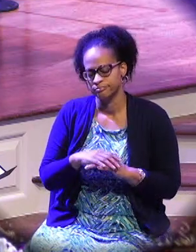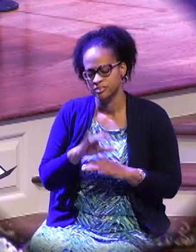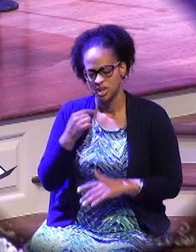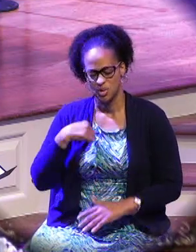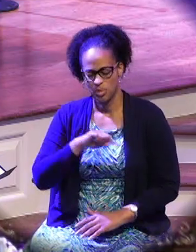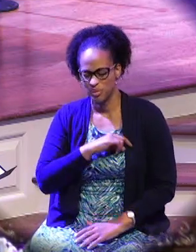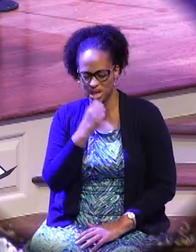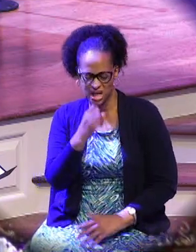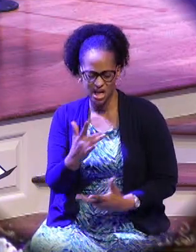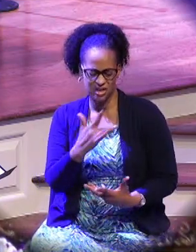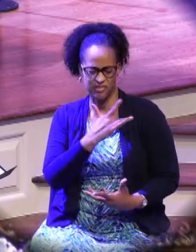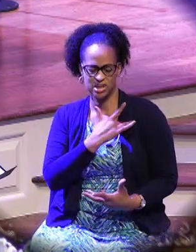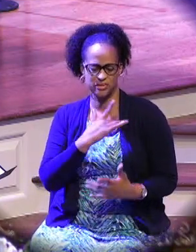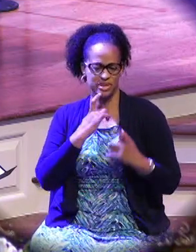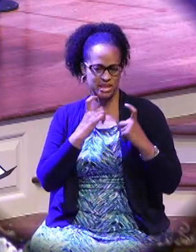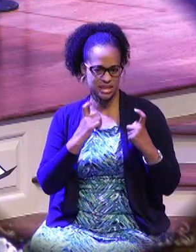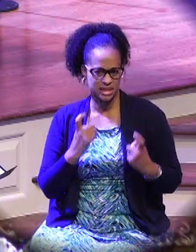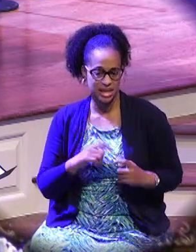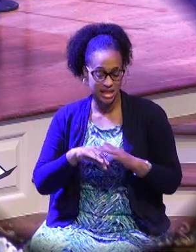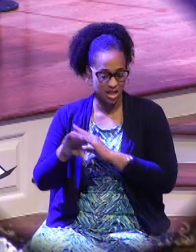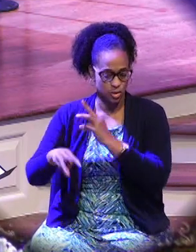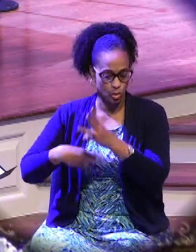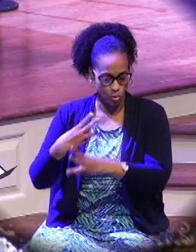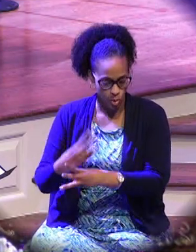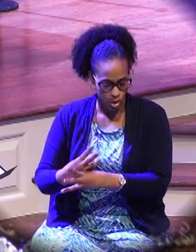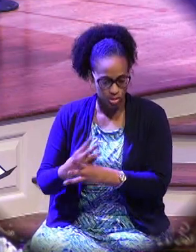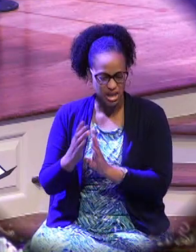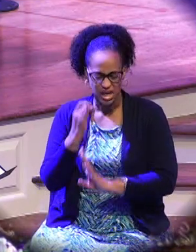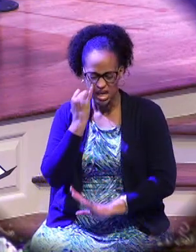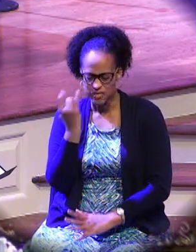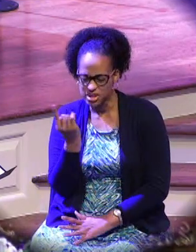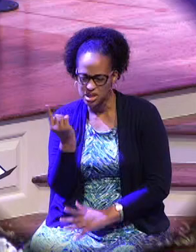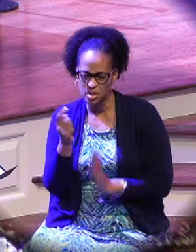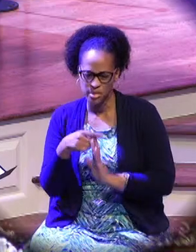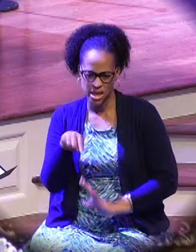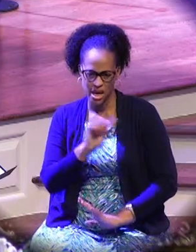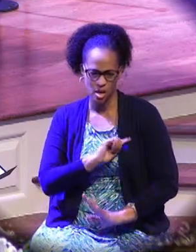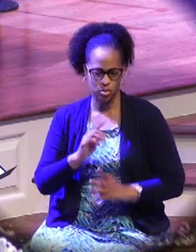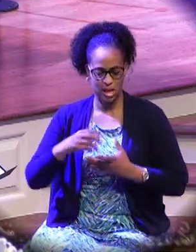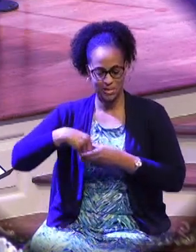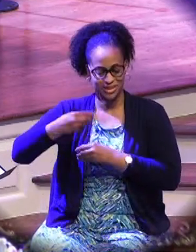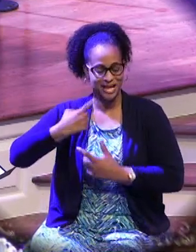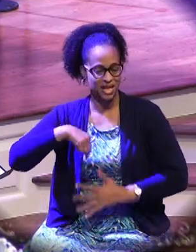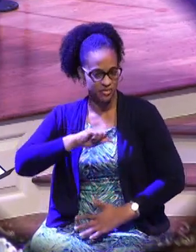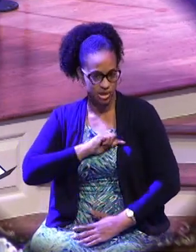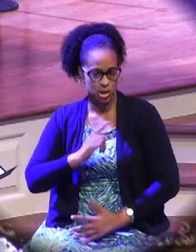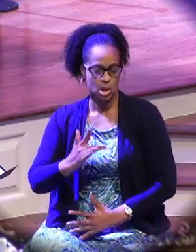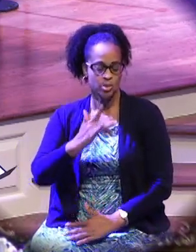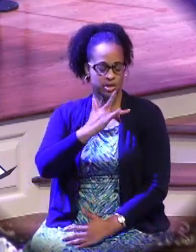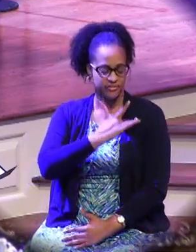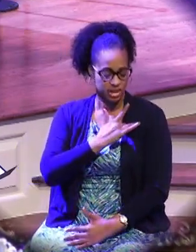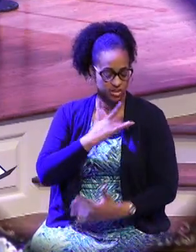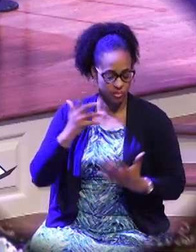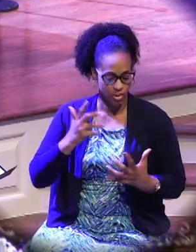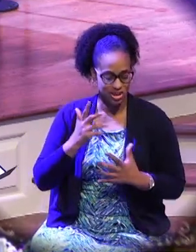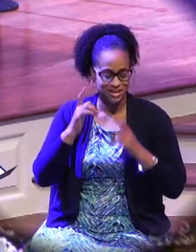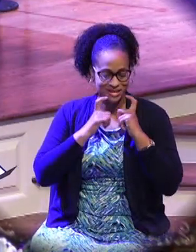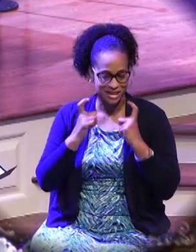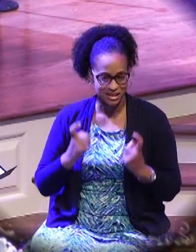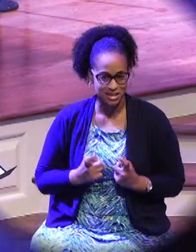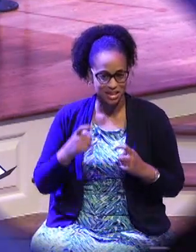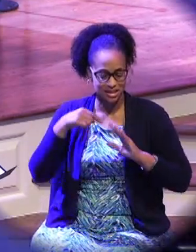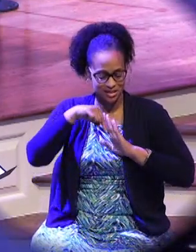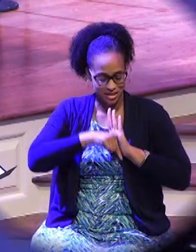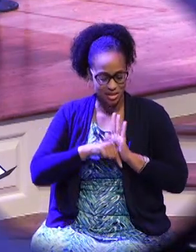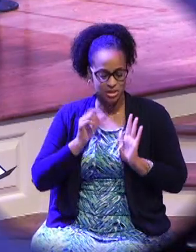we're not convicted of the sin in the world as if it's somehow exterior to us. What we're convicted of is the sin in the